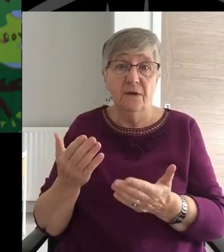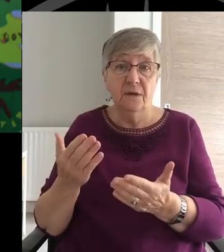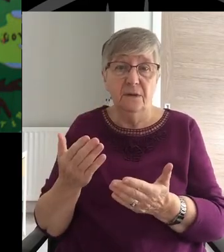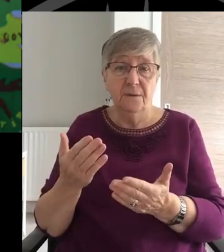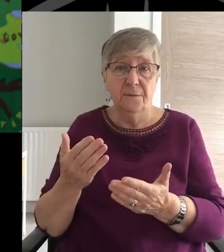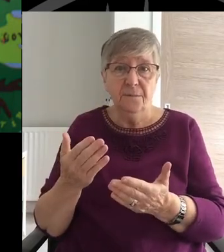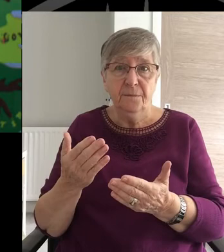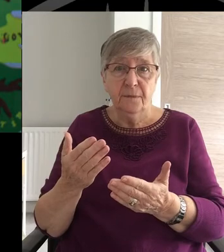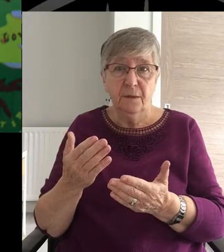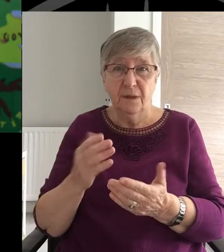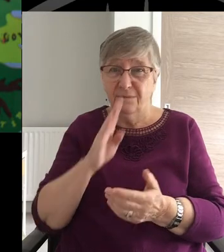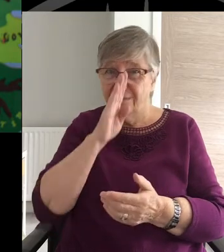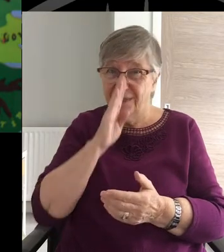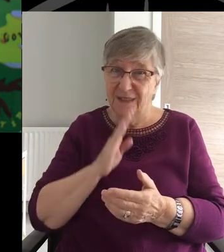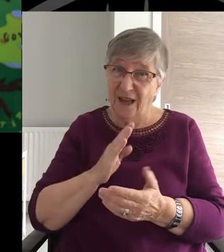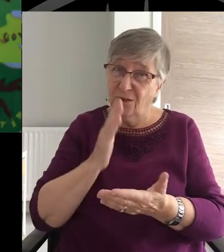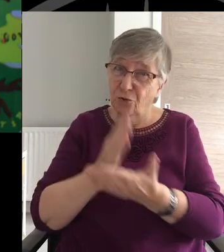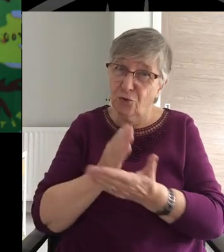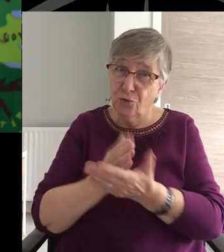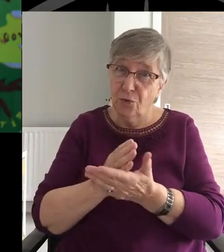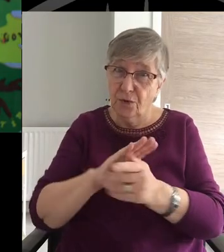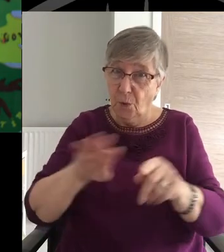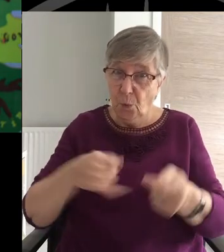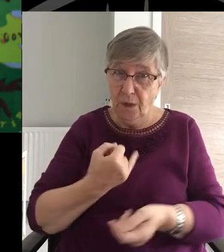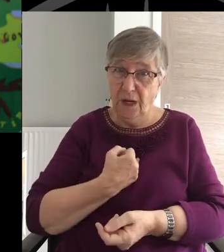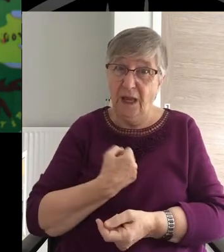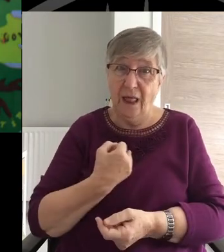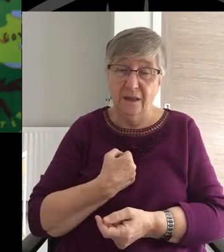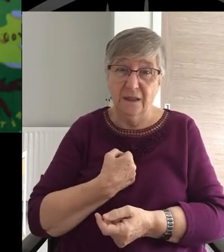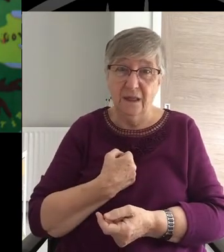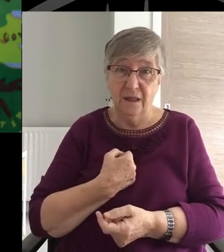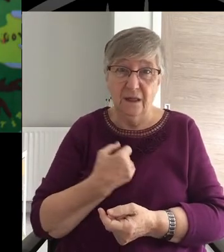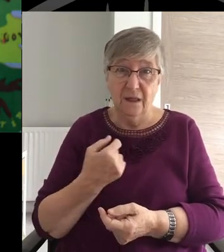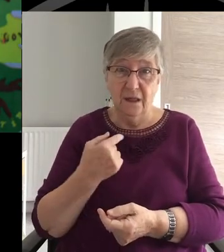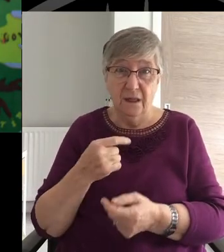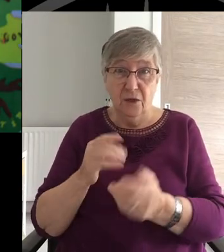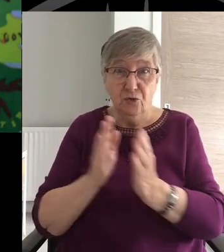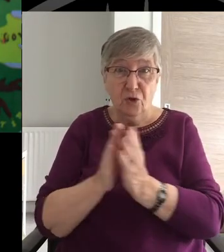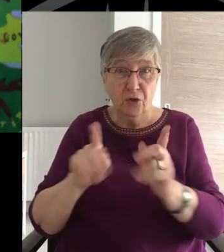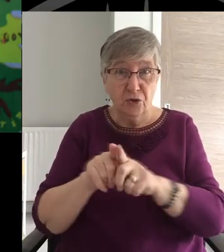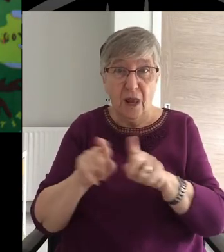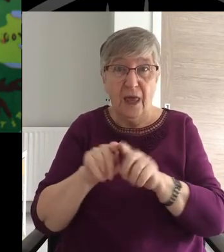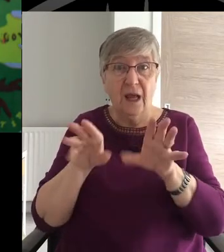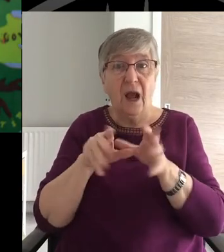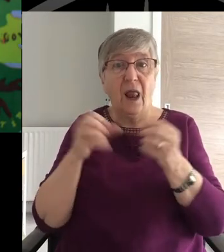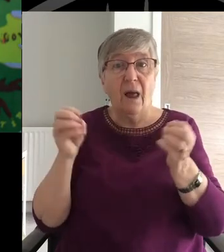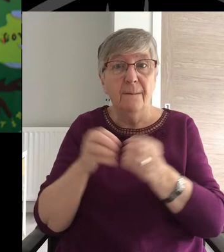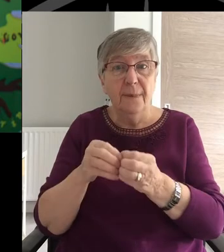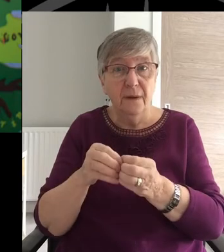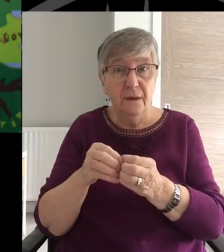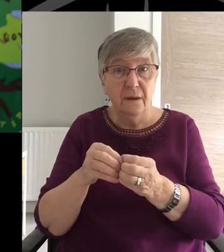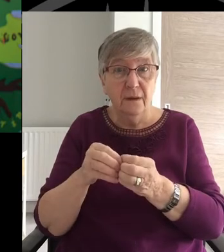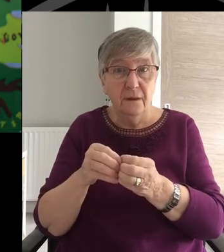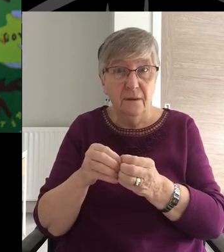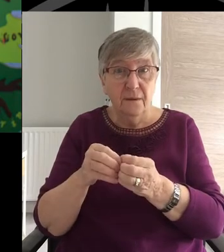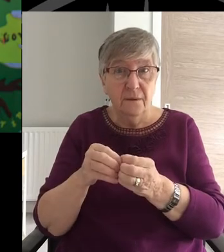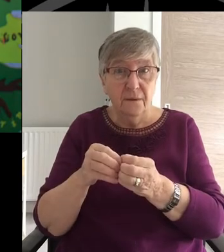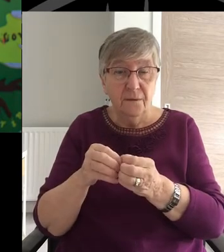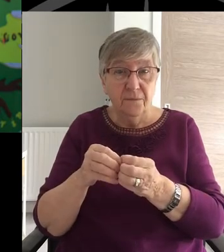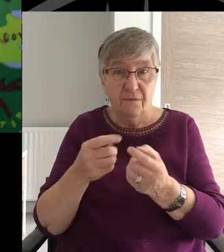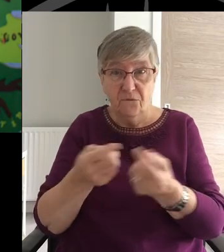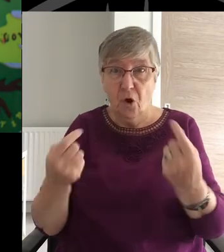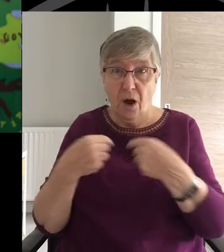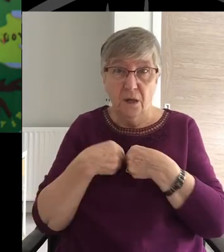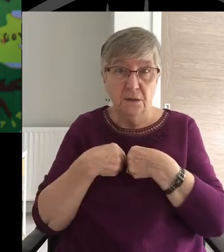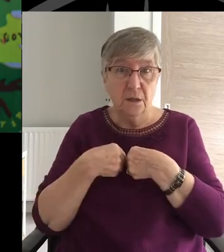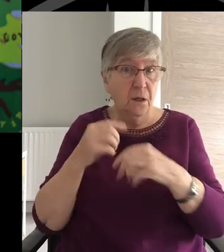You see, the sad reality is that we are guilty of running a club for the right likes of us, rather than building a Jesus-shaped community,